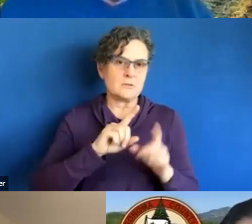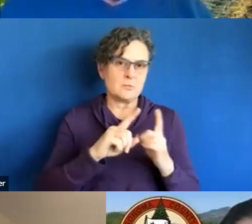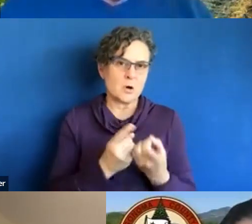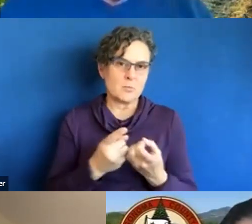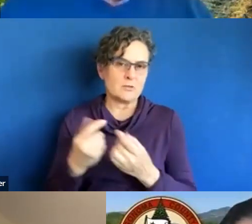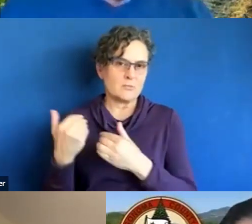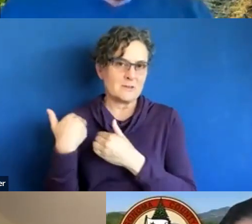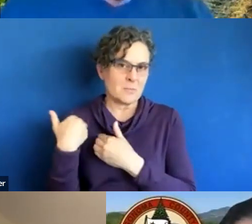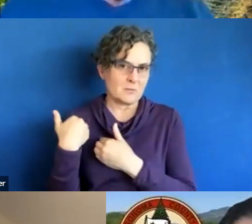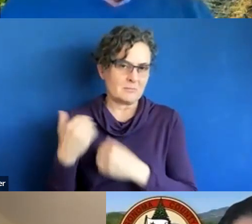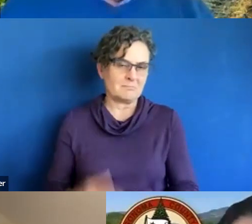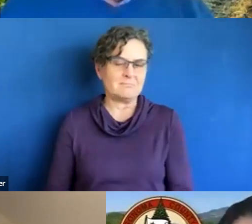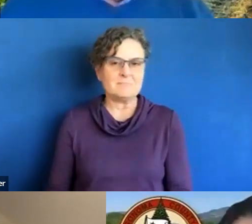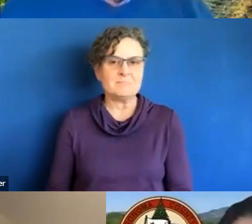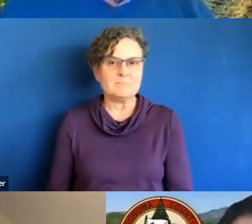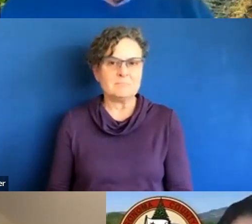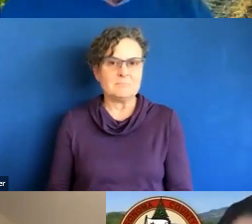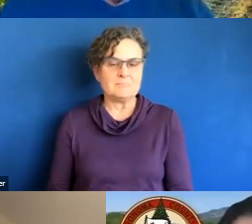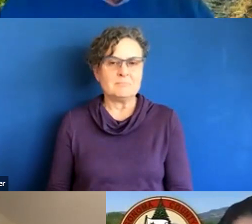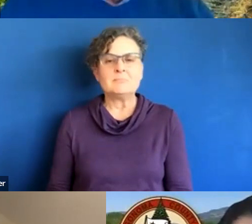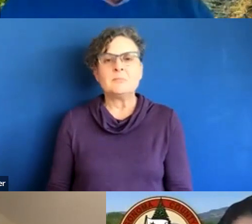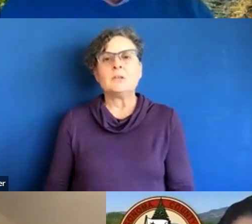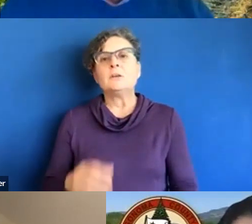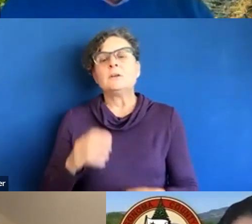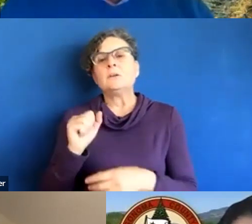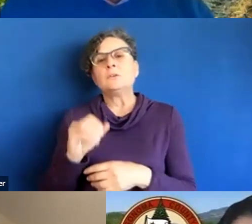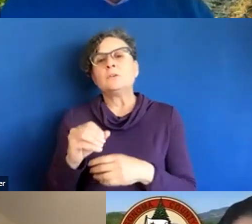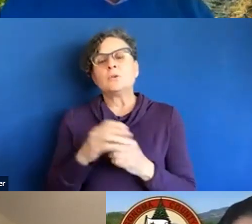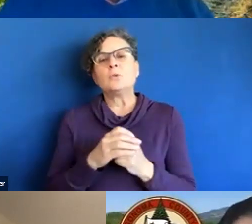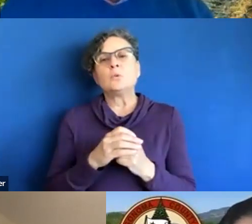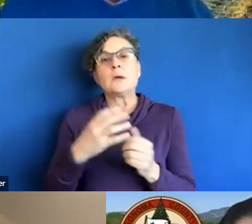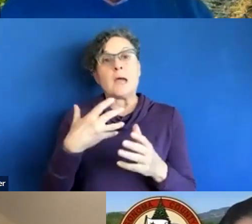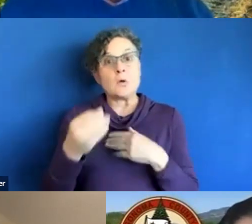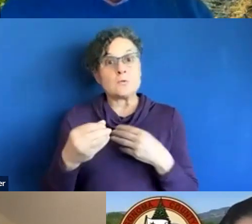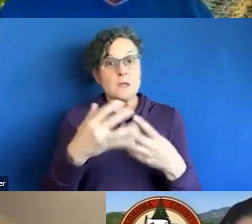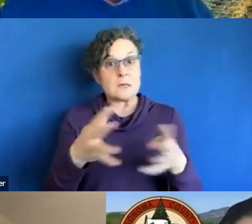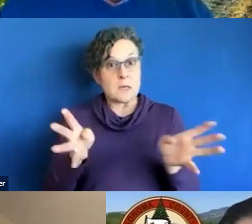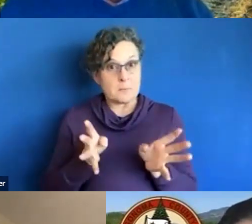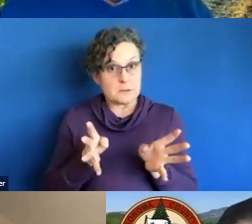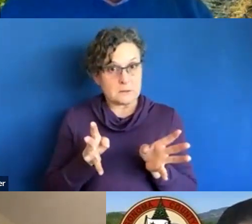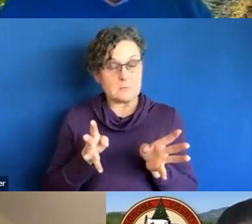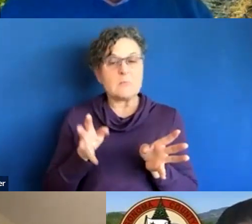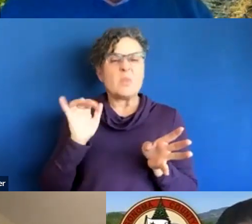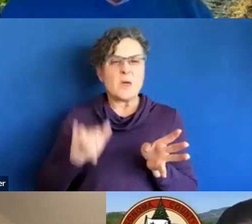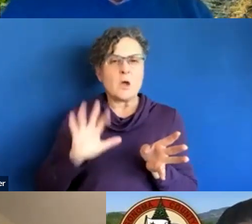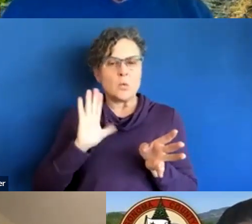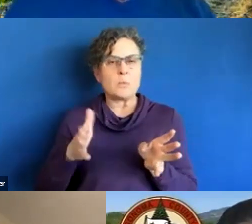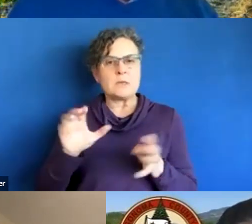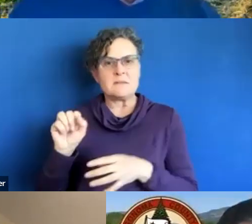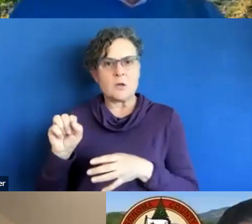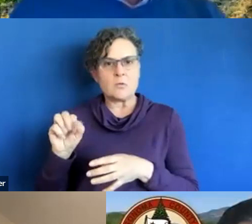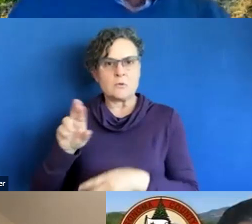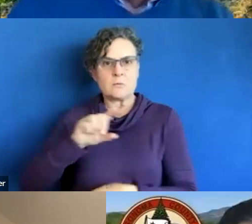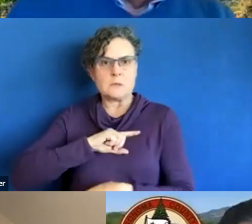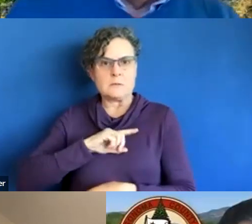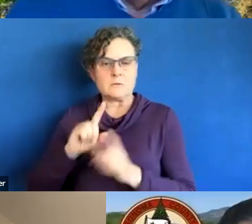outside of the encampment. We would be dealing with the security within, with a private